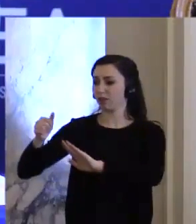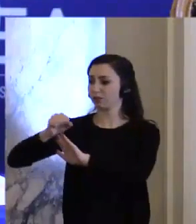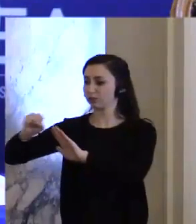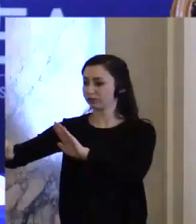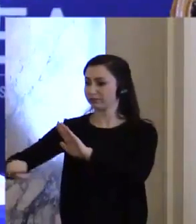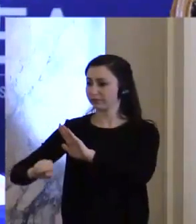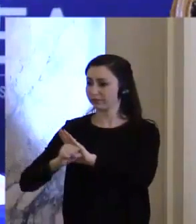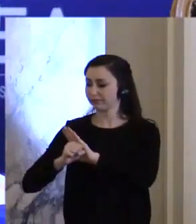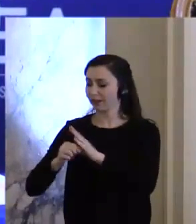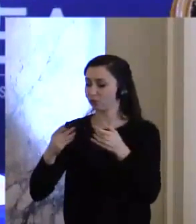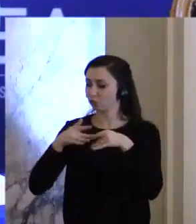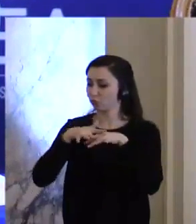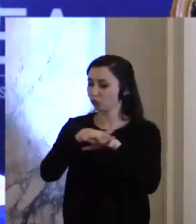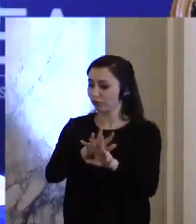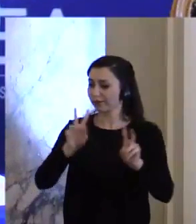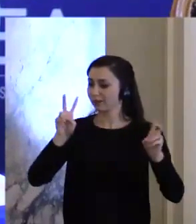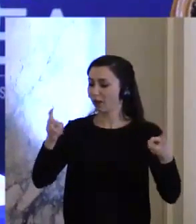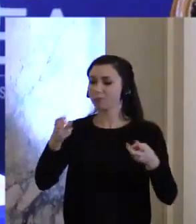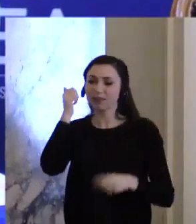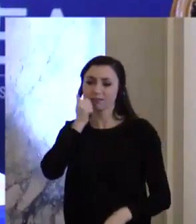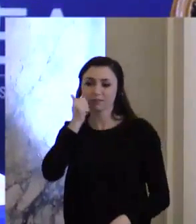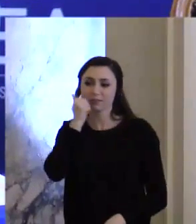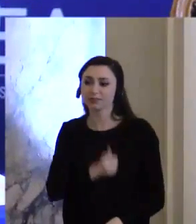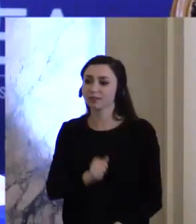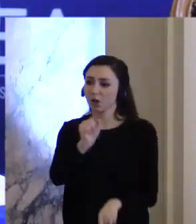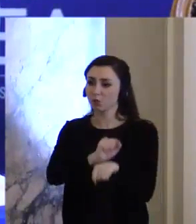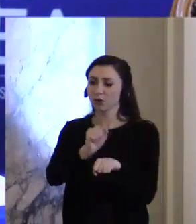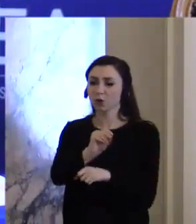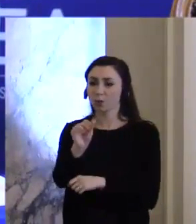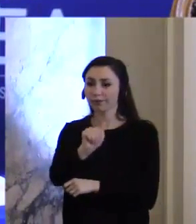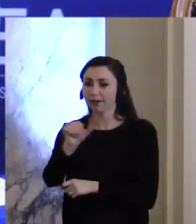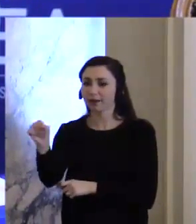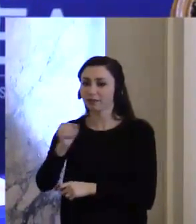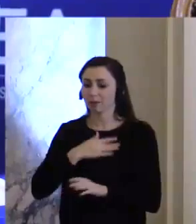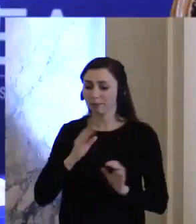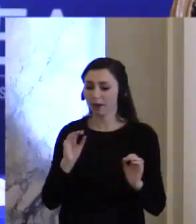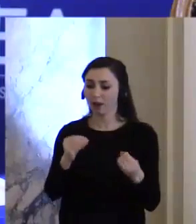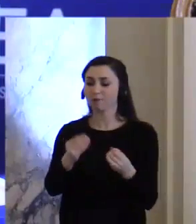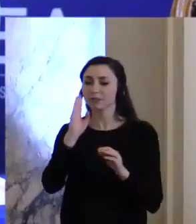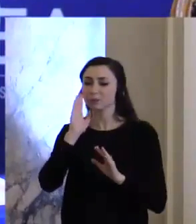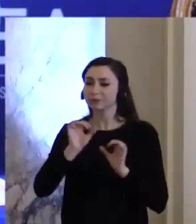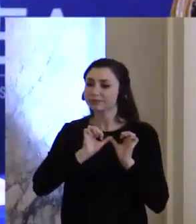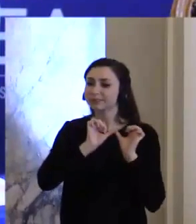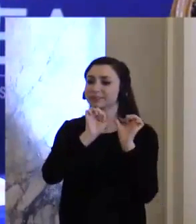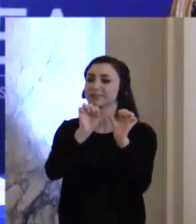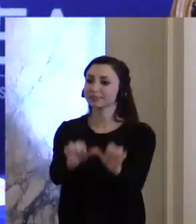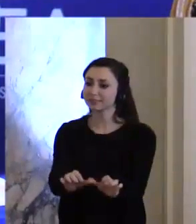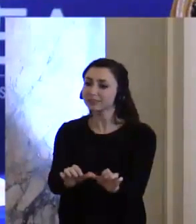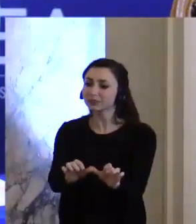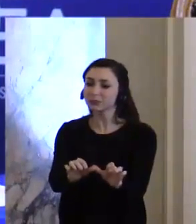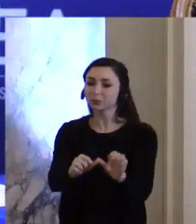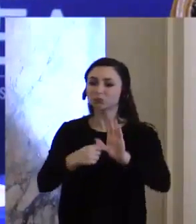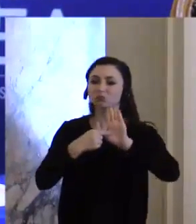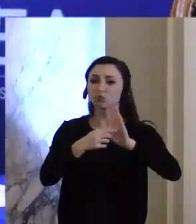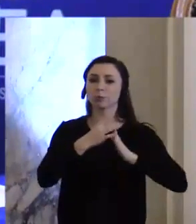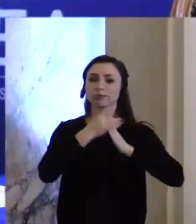día de la OEA. Mi oficina continuará con su liderazgo en la organización de